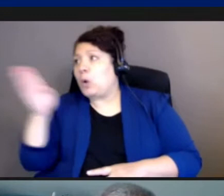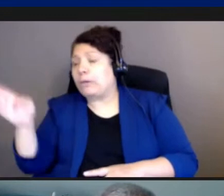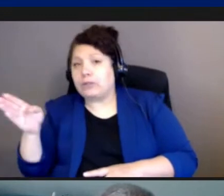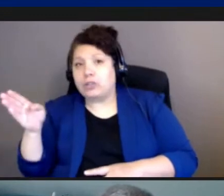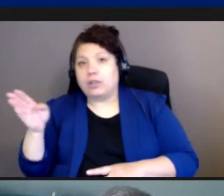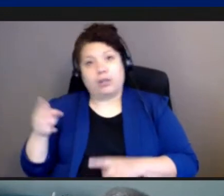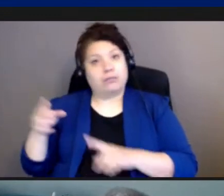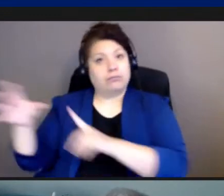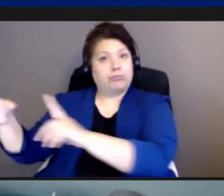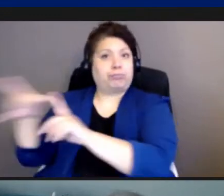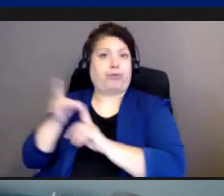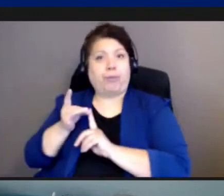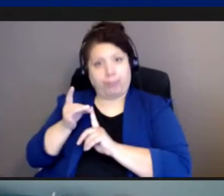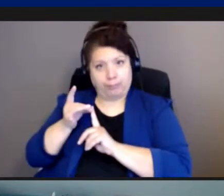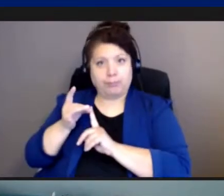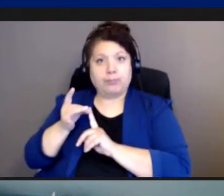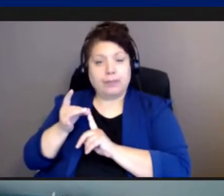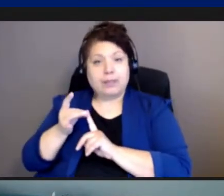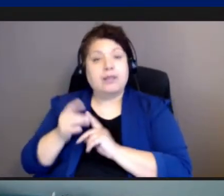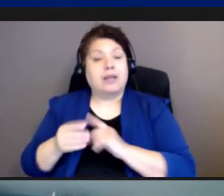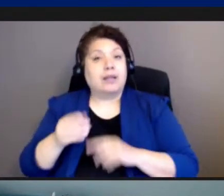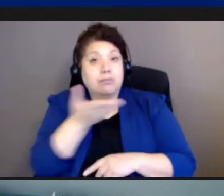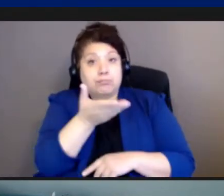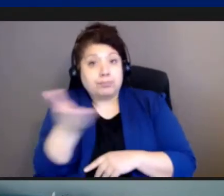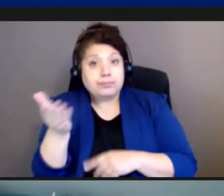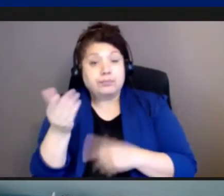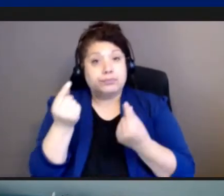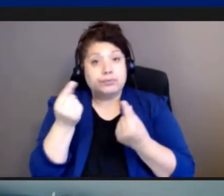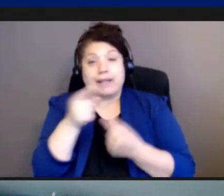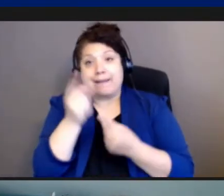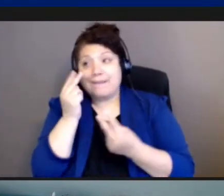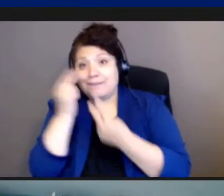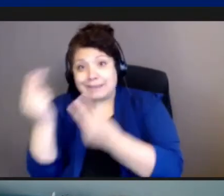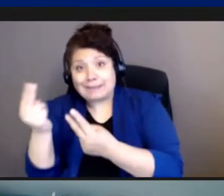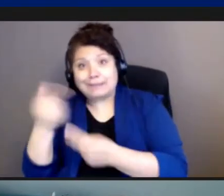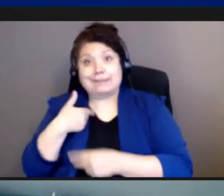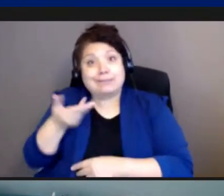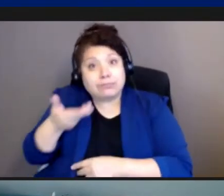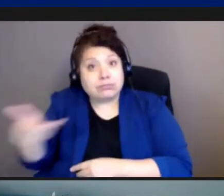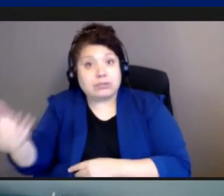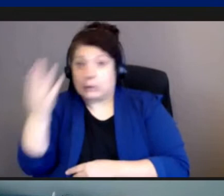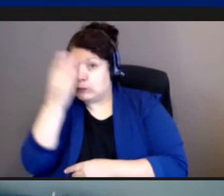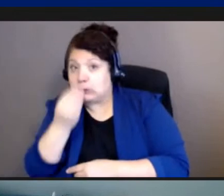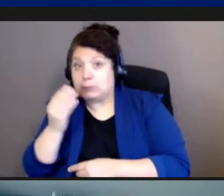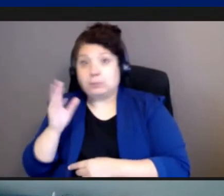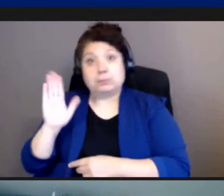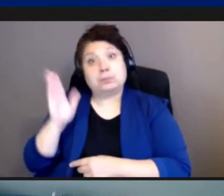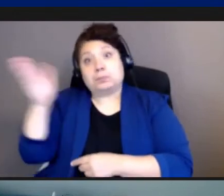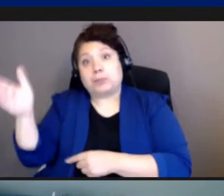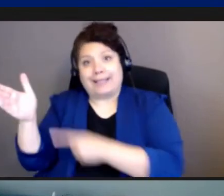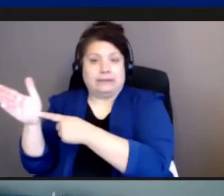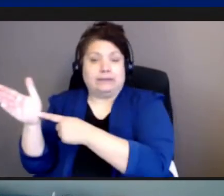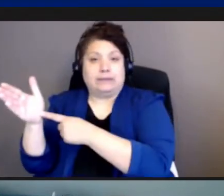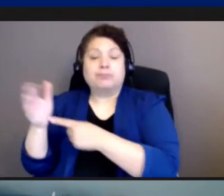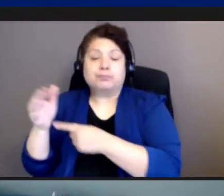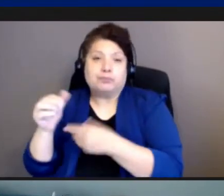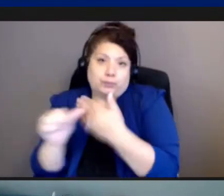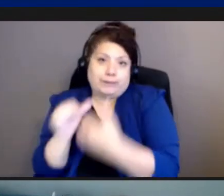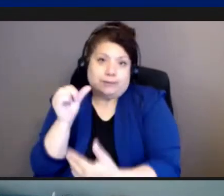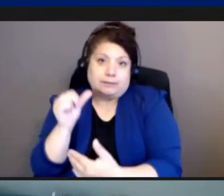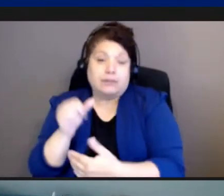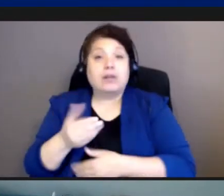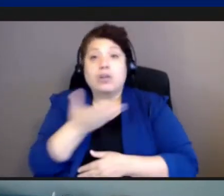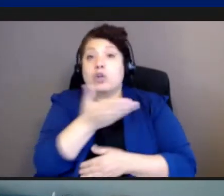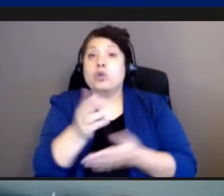issue with travel, if you're staying with other people. The sort of the university student situation